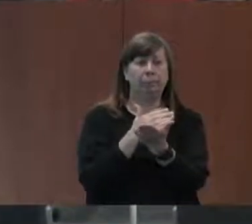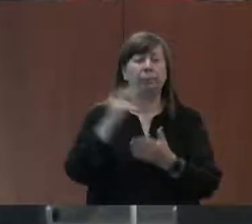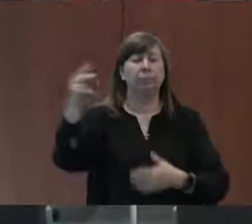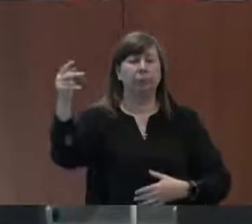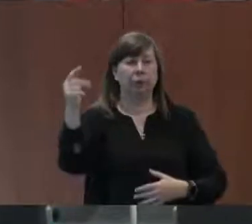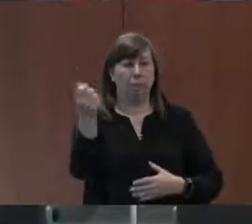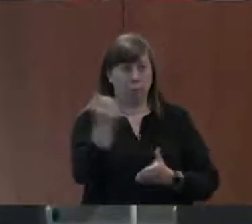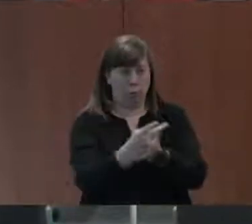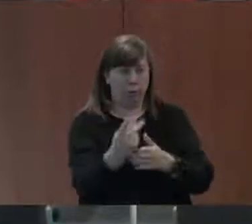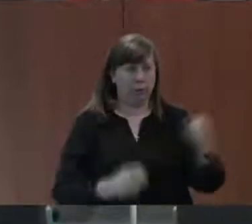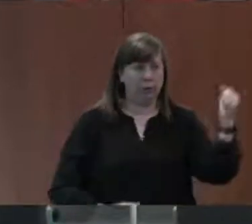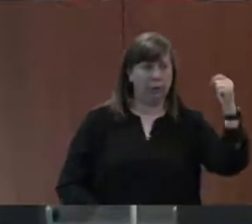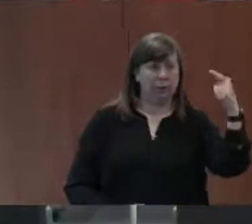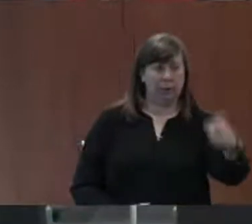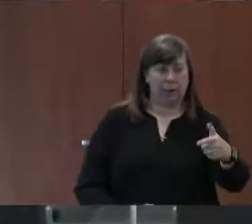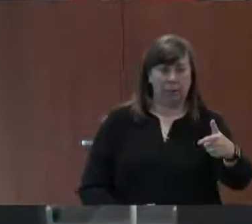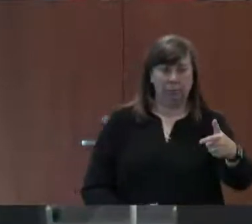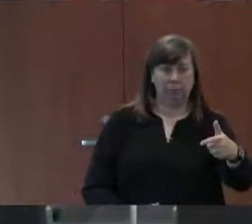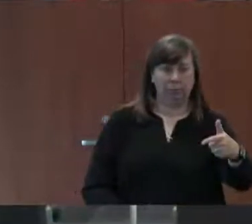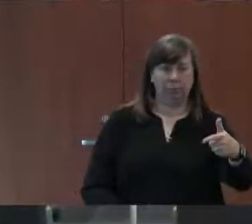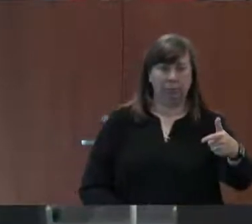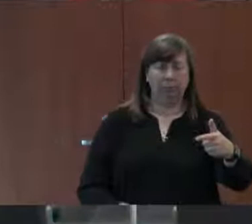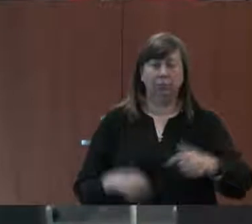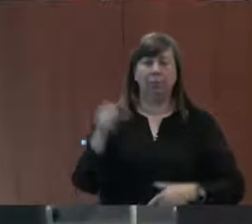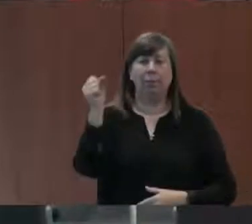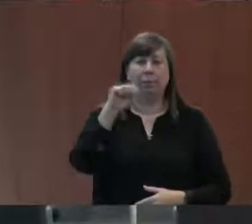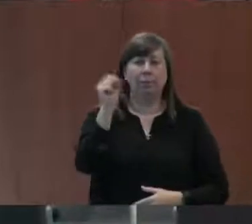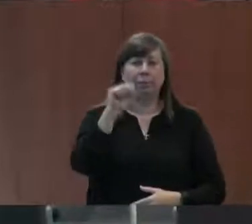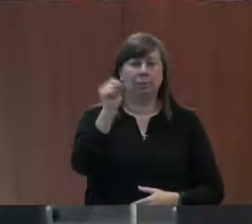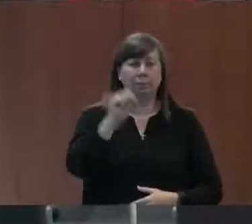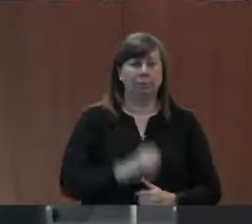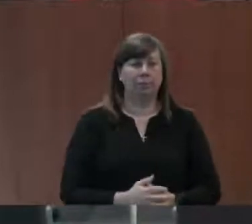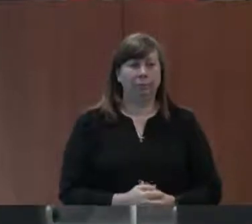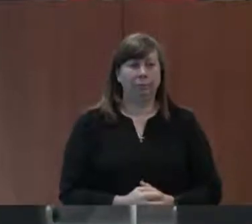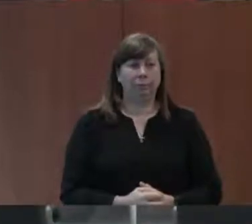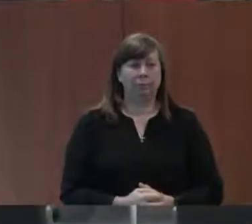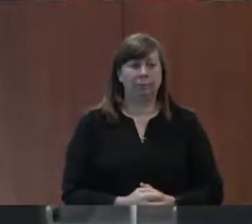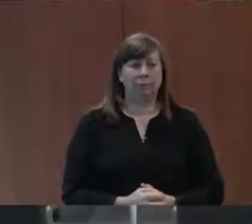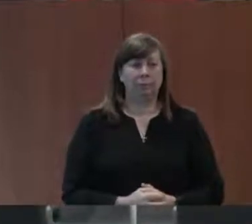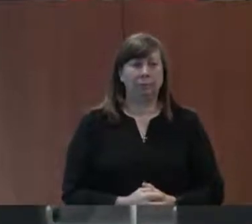Second. Second, Mr. Evans? Yes.